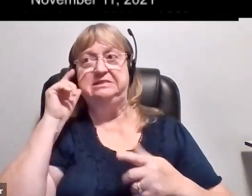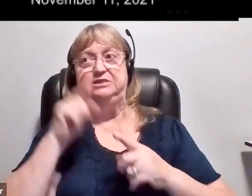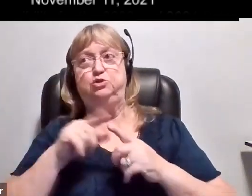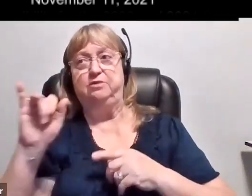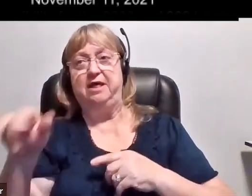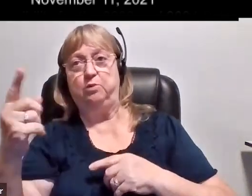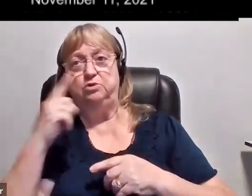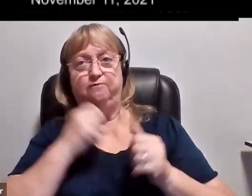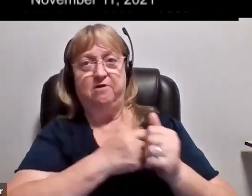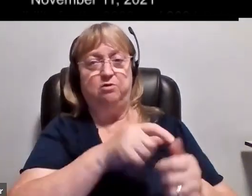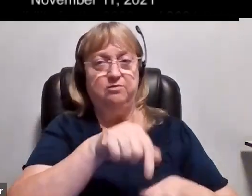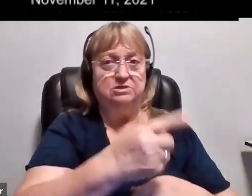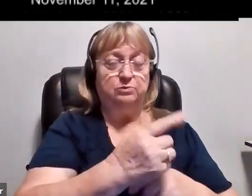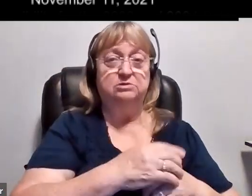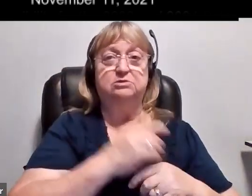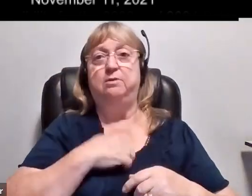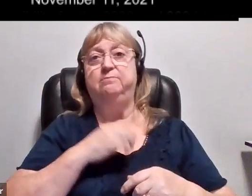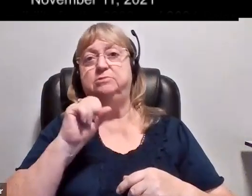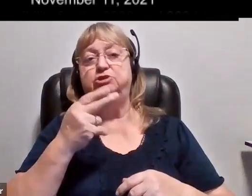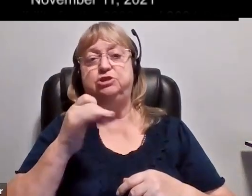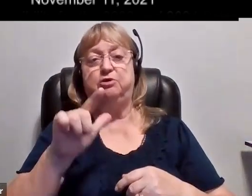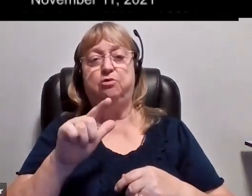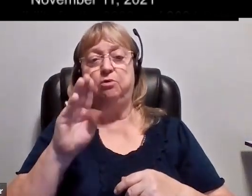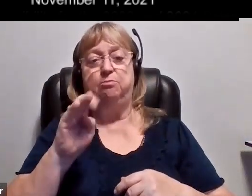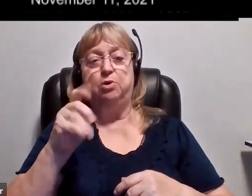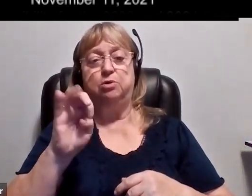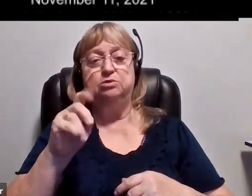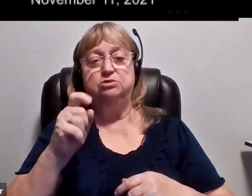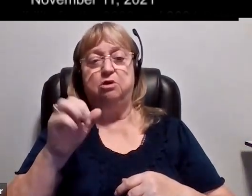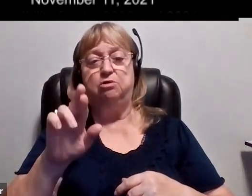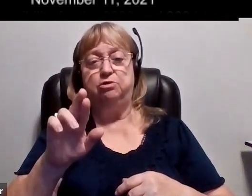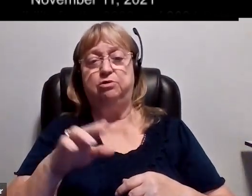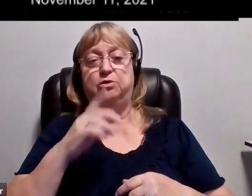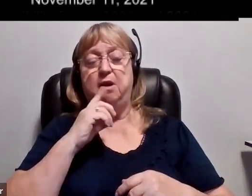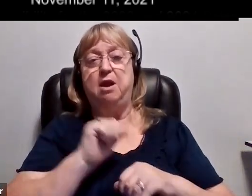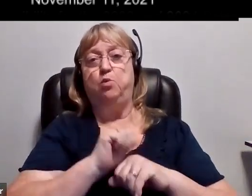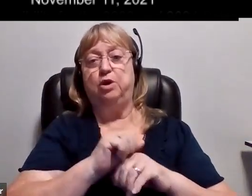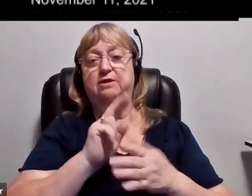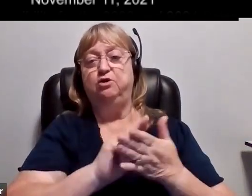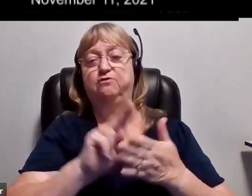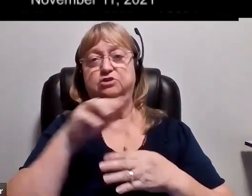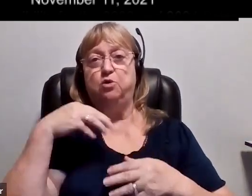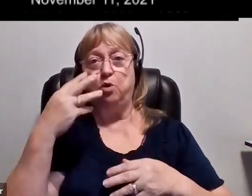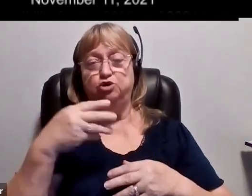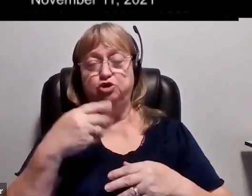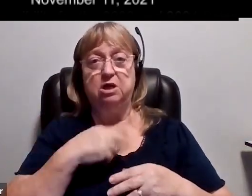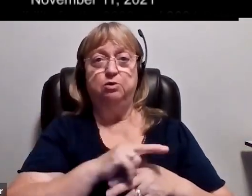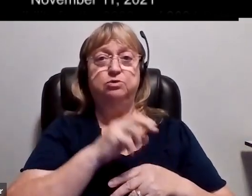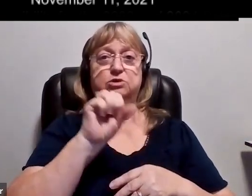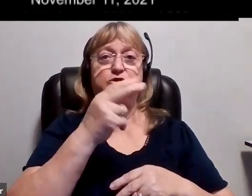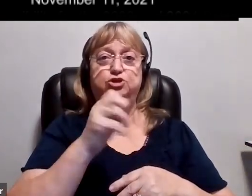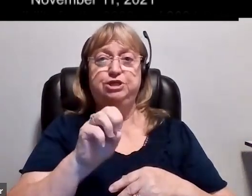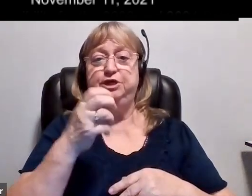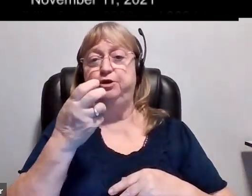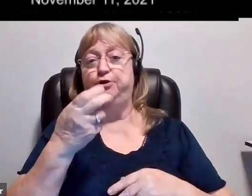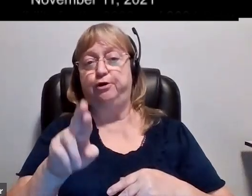follow along with this one. So I'm Sheryl Burgstahler. I work at the University of Washington, and my pronouns are she and her.